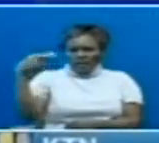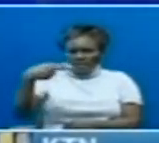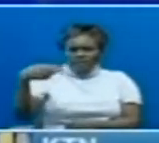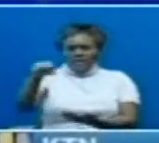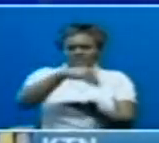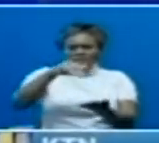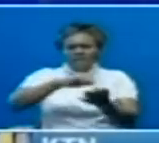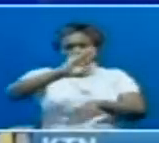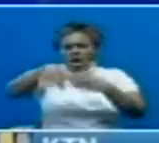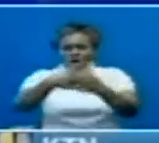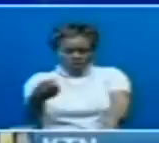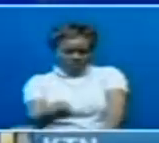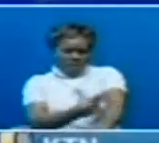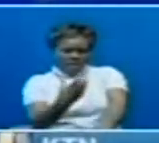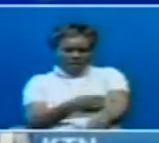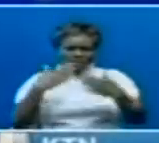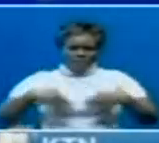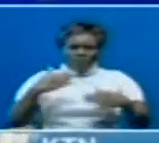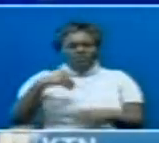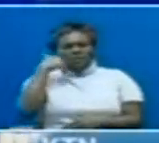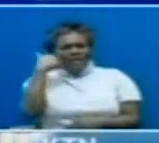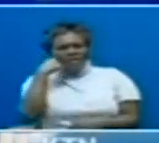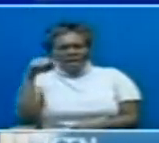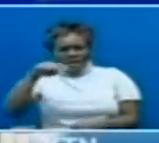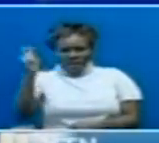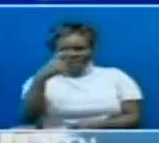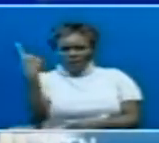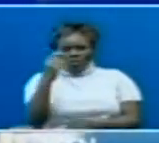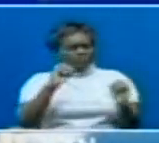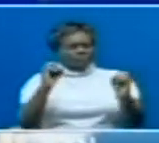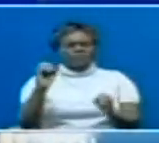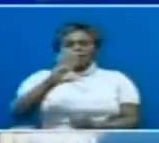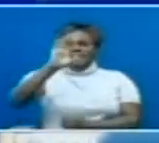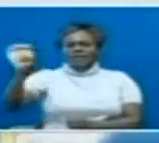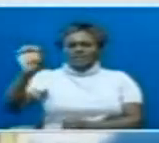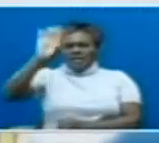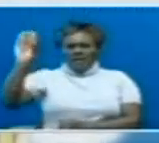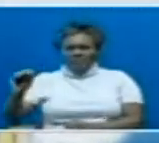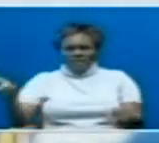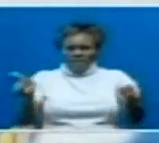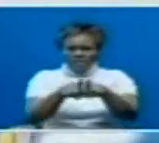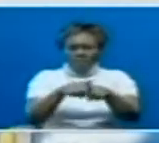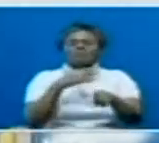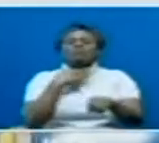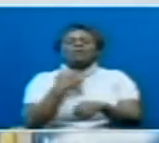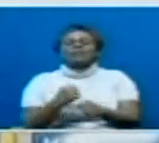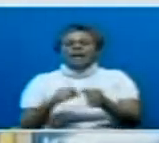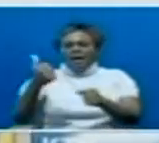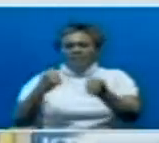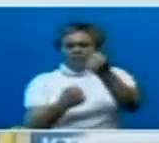for all cancer patients, not only in Kenya, but also in East Africa. They urged the government and other NGOs to support